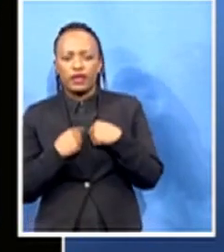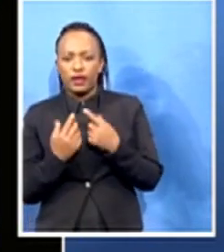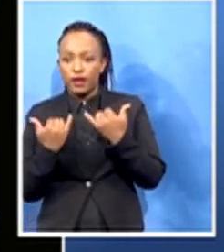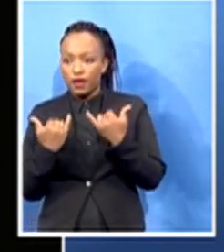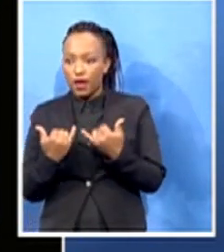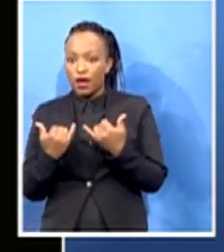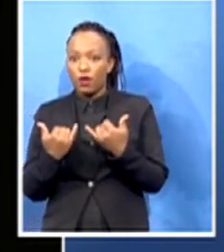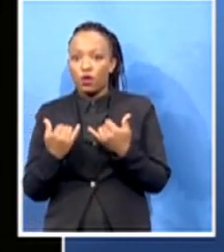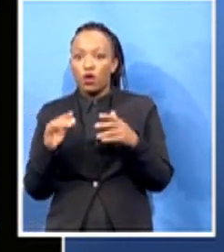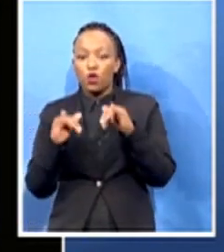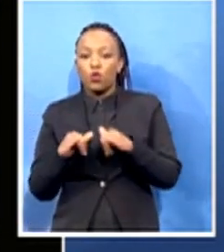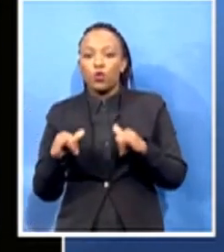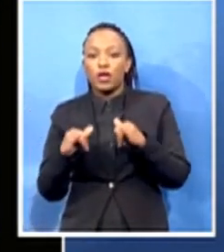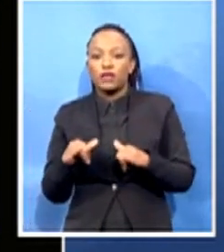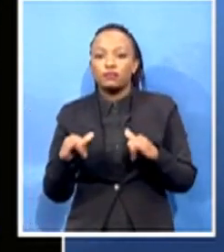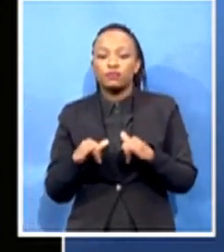for the DPS